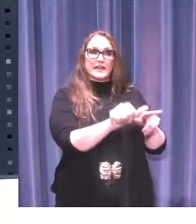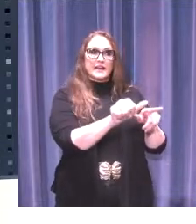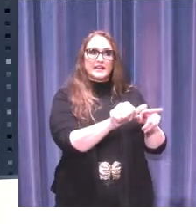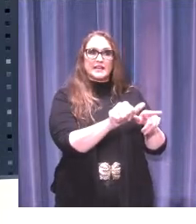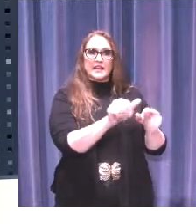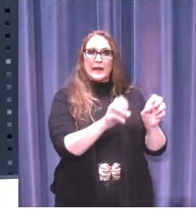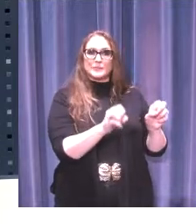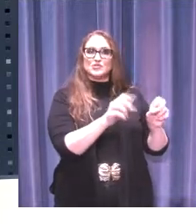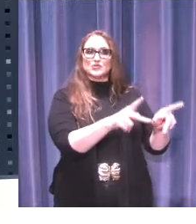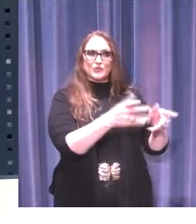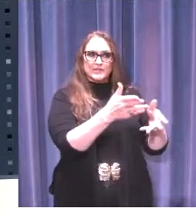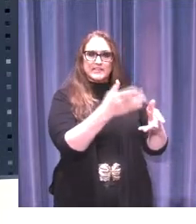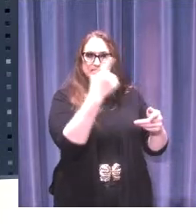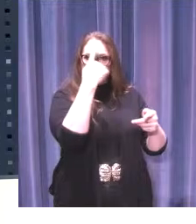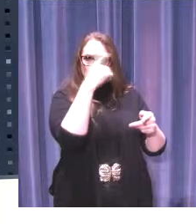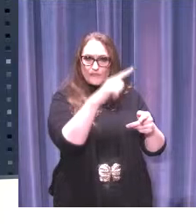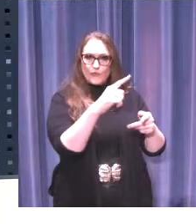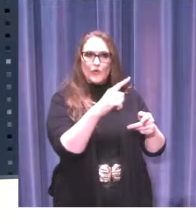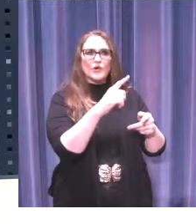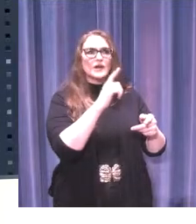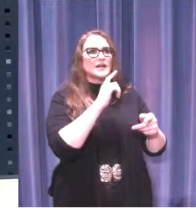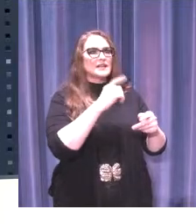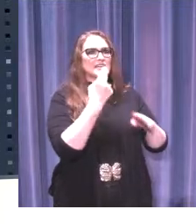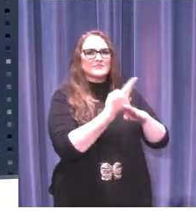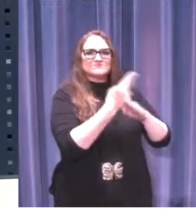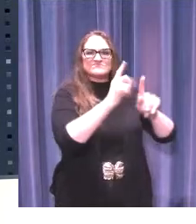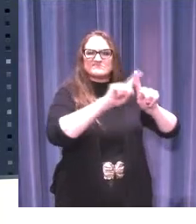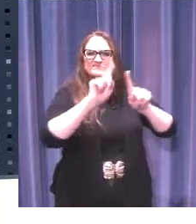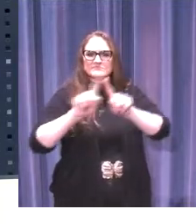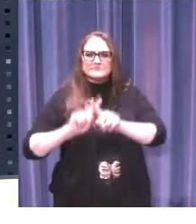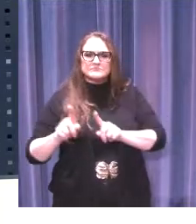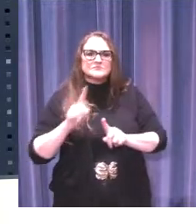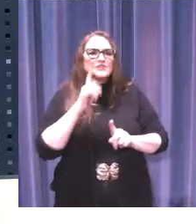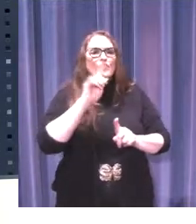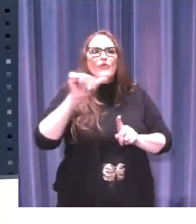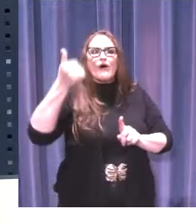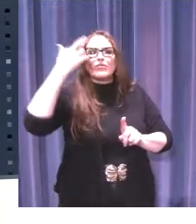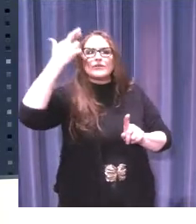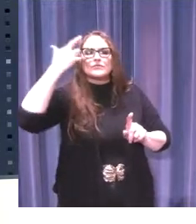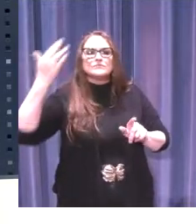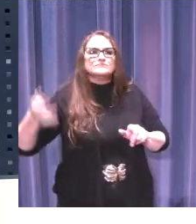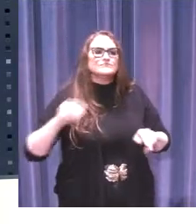any opportunities for reallocation of space for other purposes,